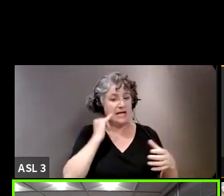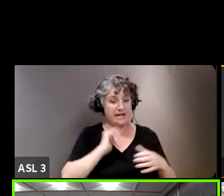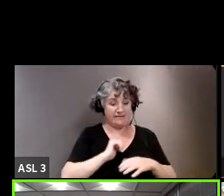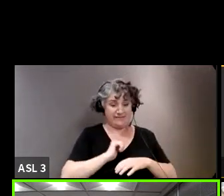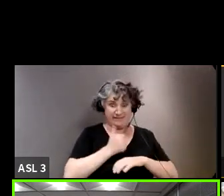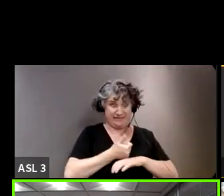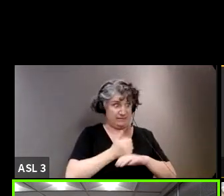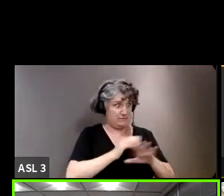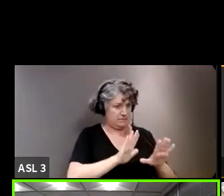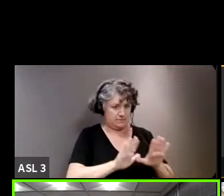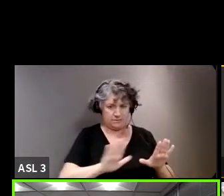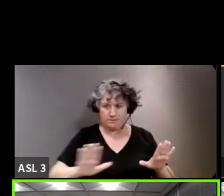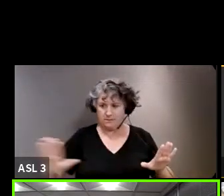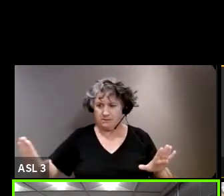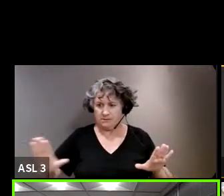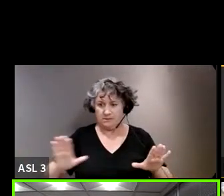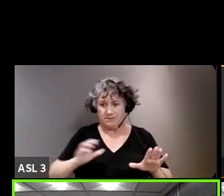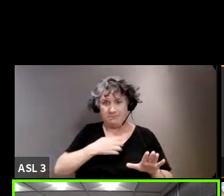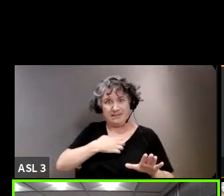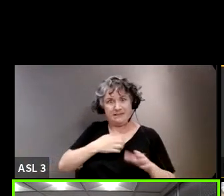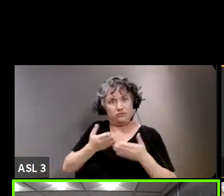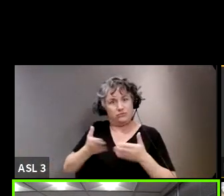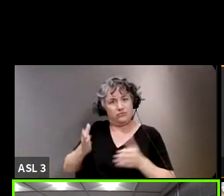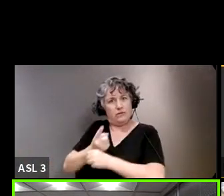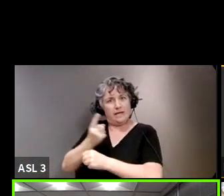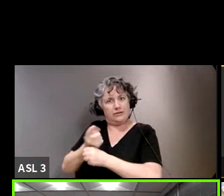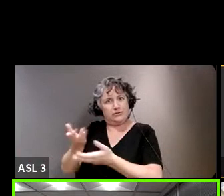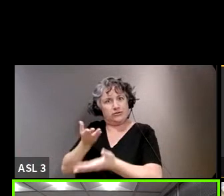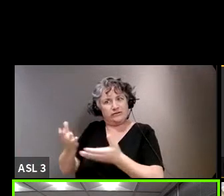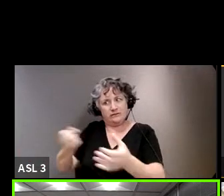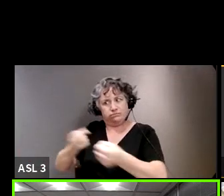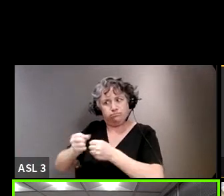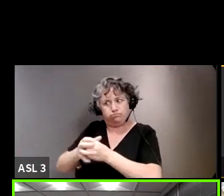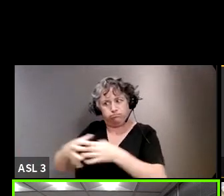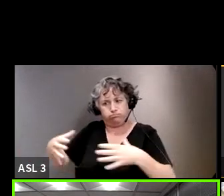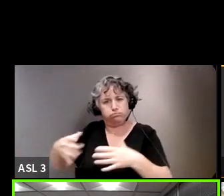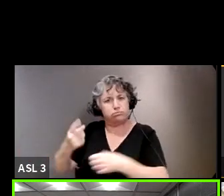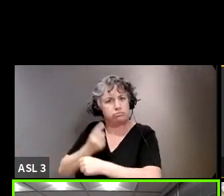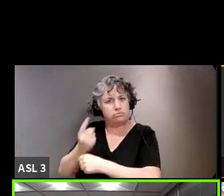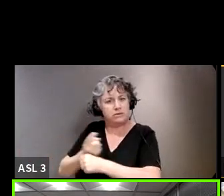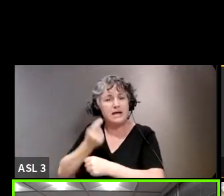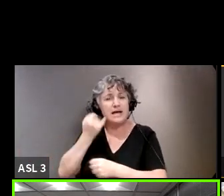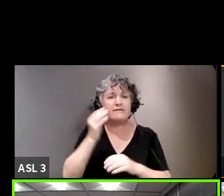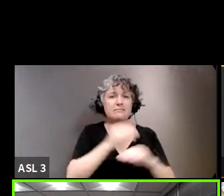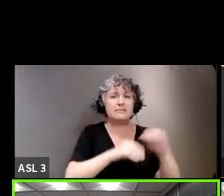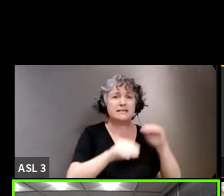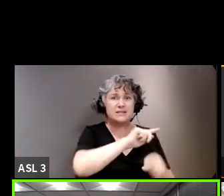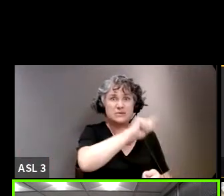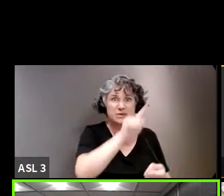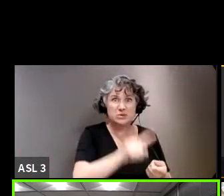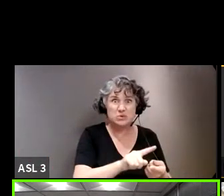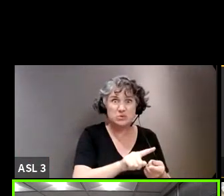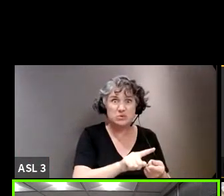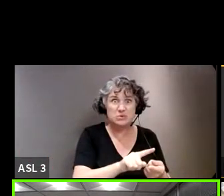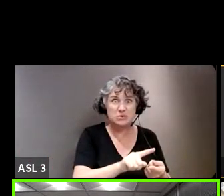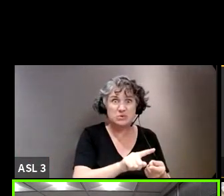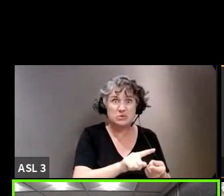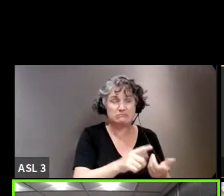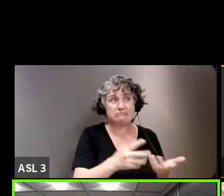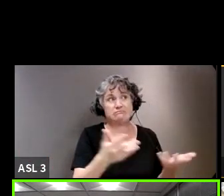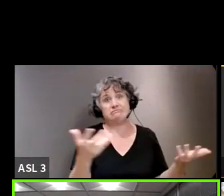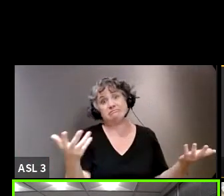uh positions filled if we're going to be um if the budget will be reduced significantly we're going to have to